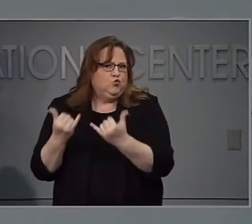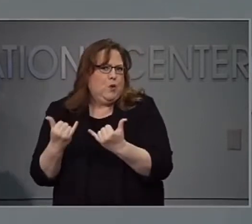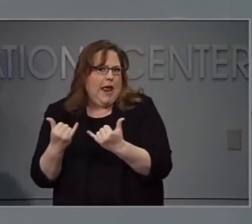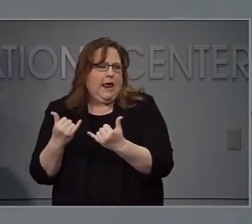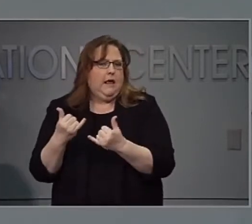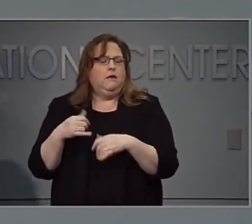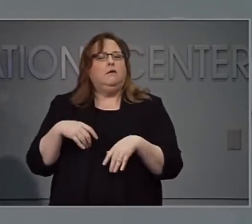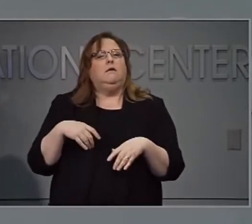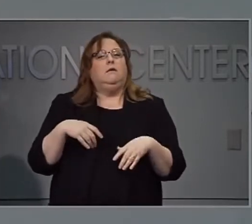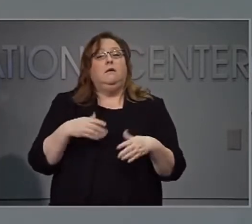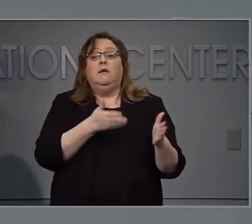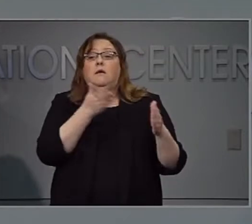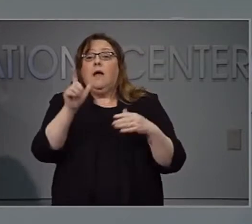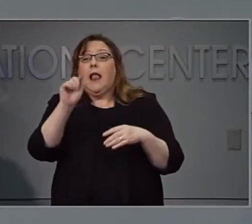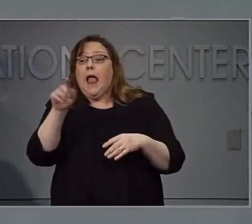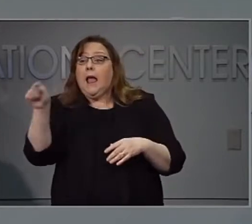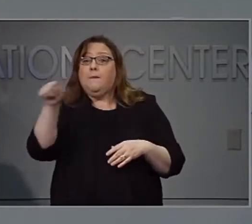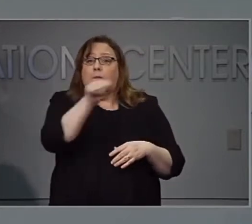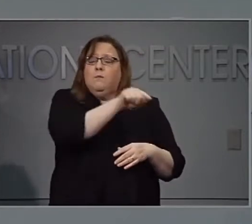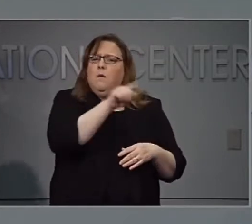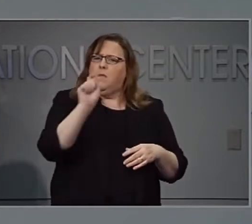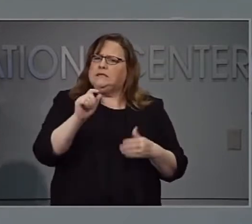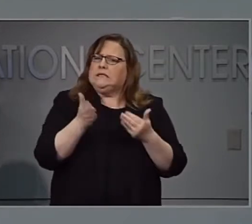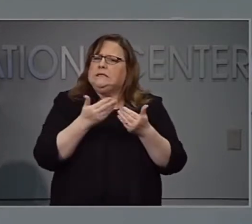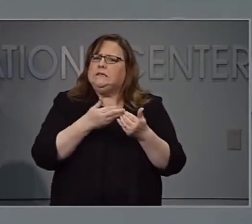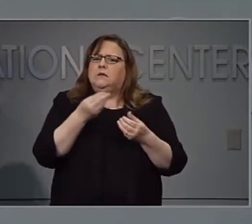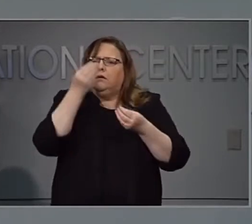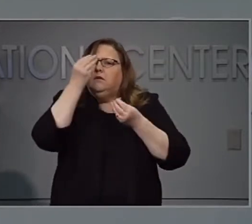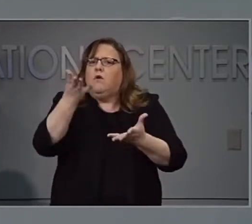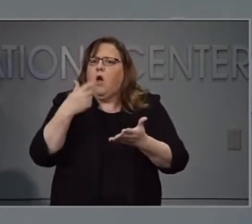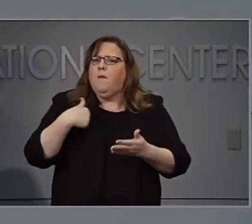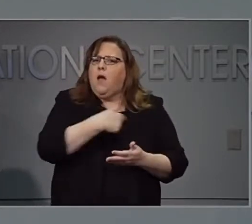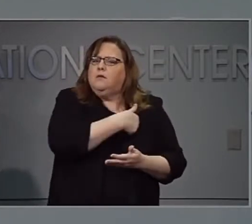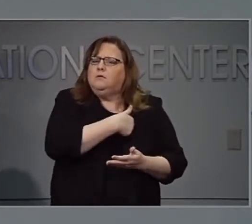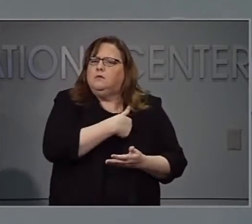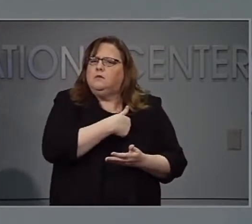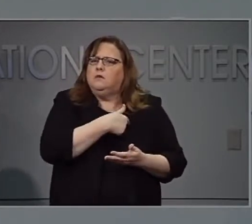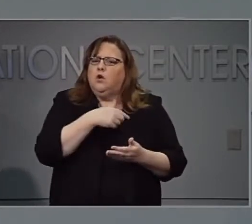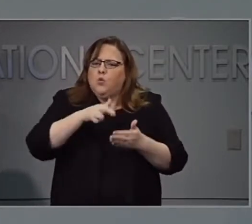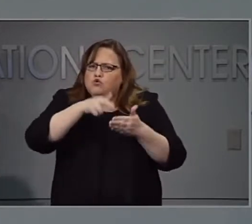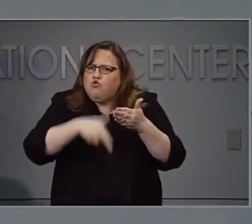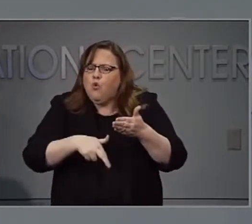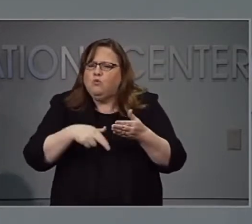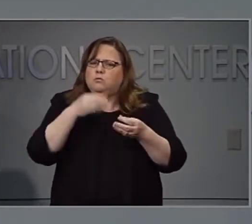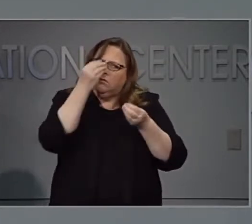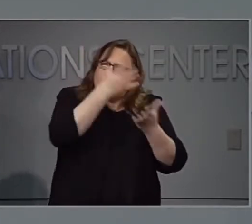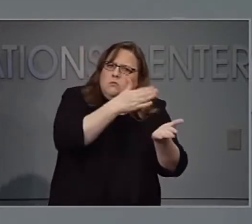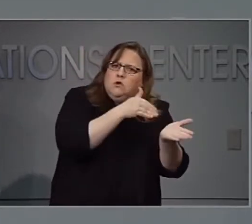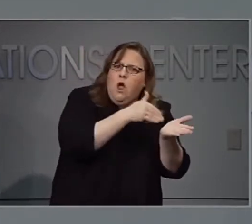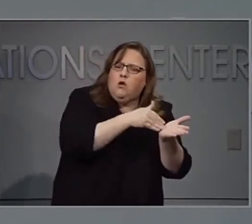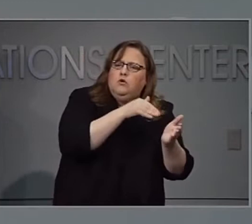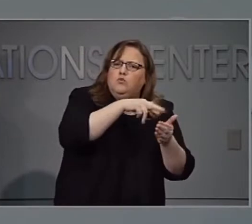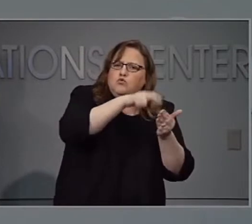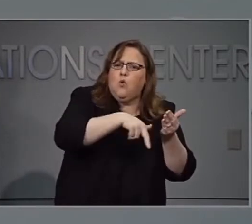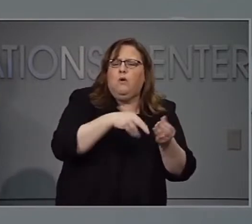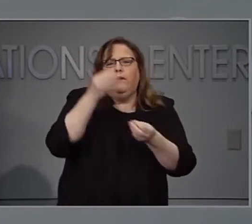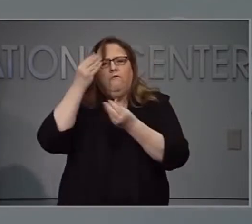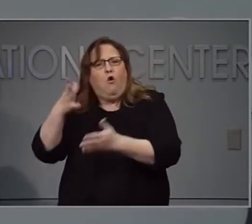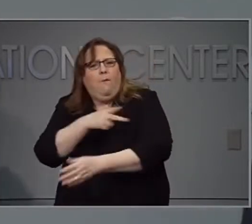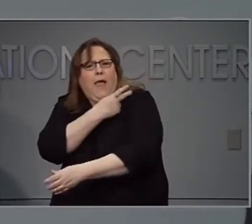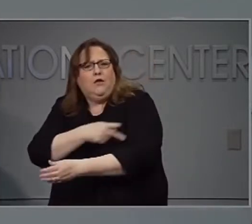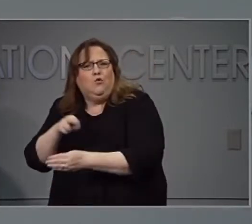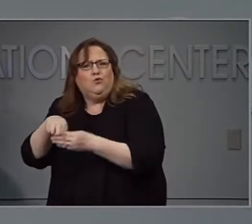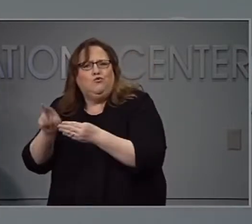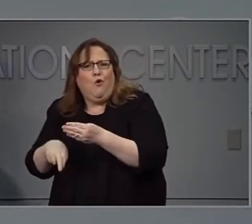will need to be able to easily share those results back with patients and clinicians and our public health teams. There's a lot